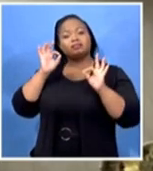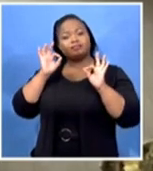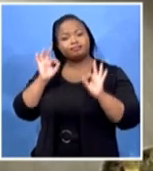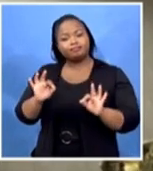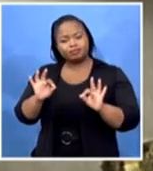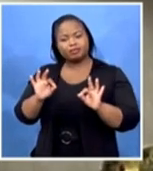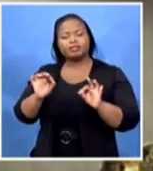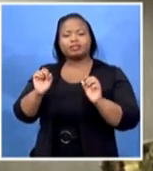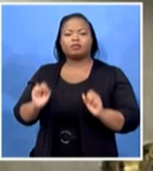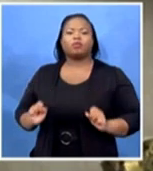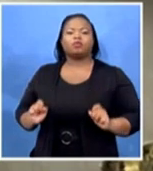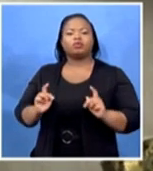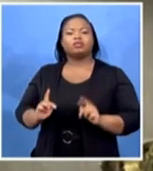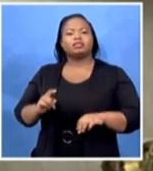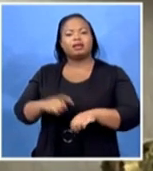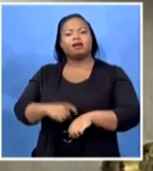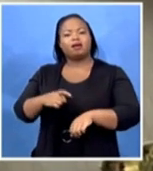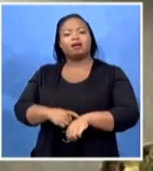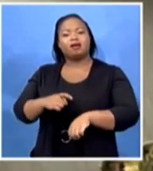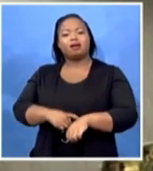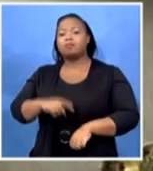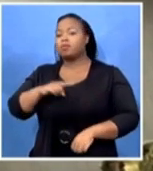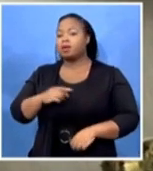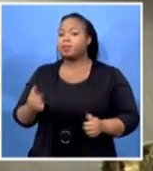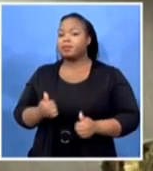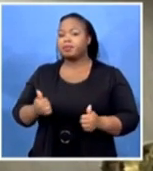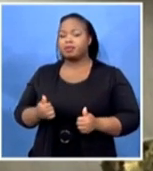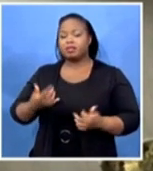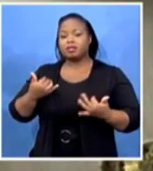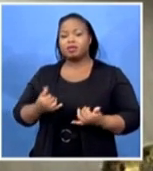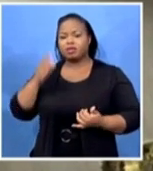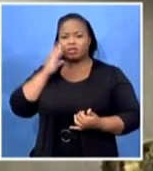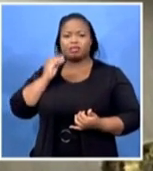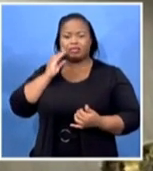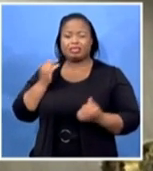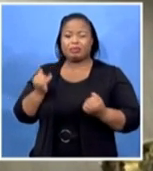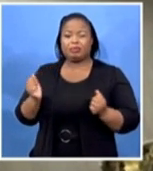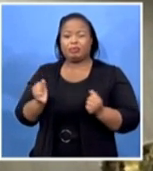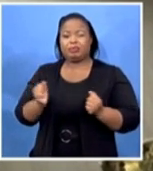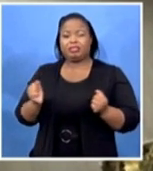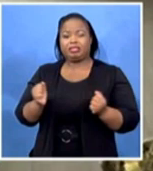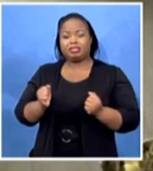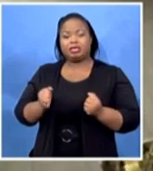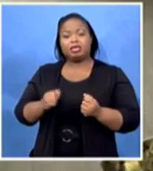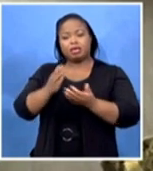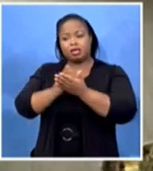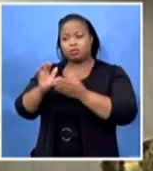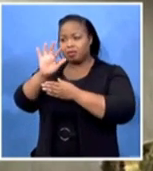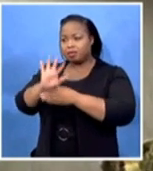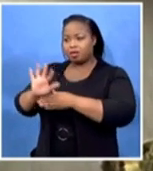already starting to face winter period in some parts of the country. Hence, now the smallholder